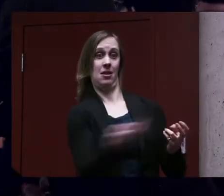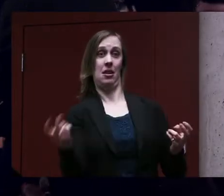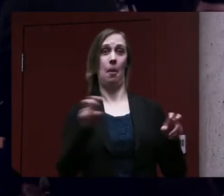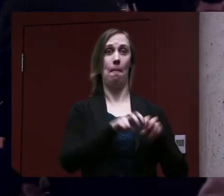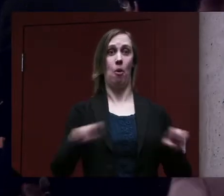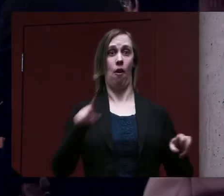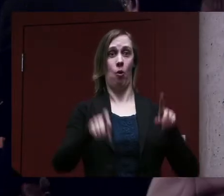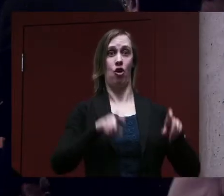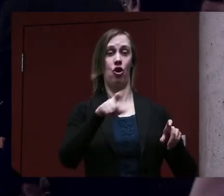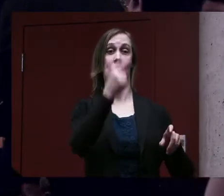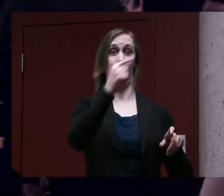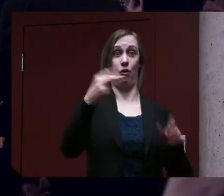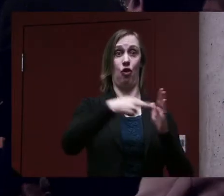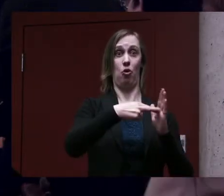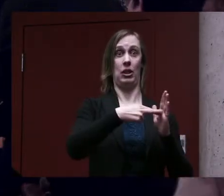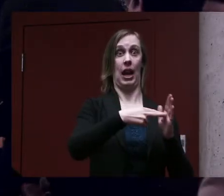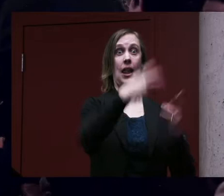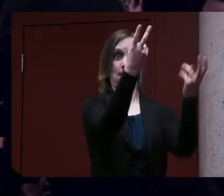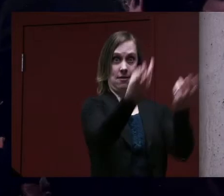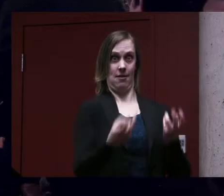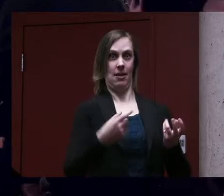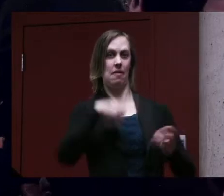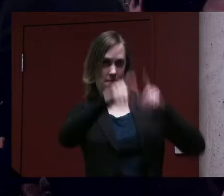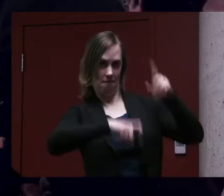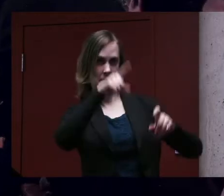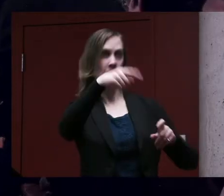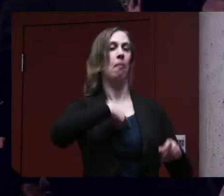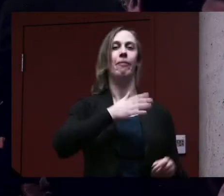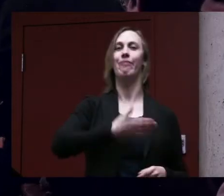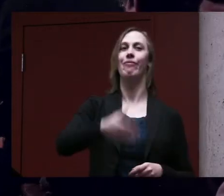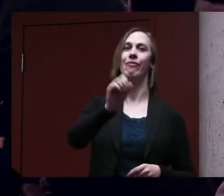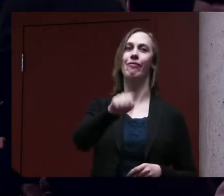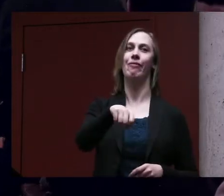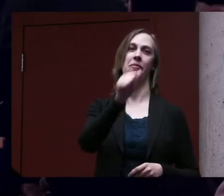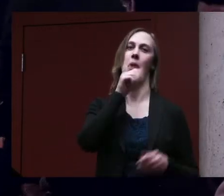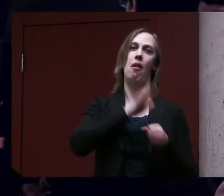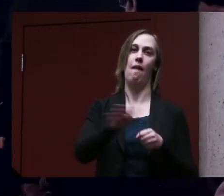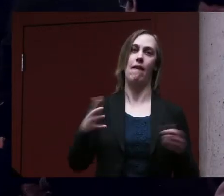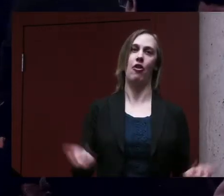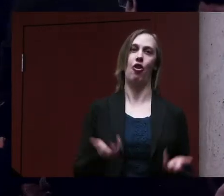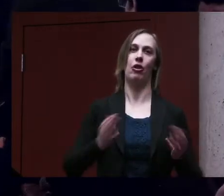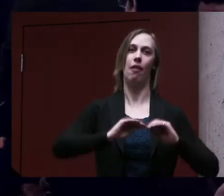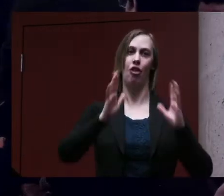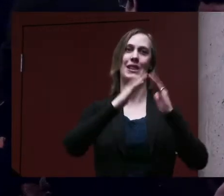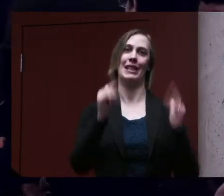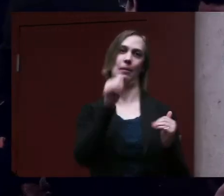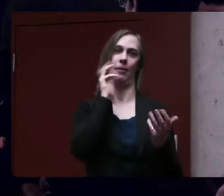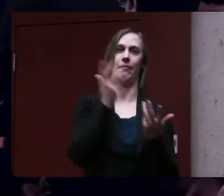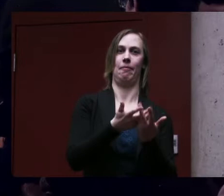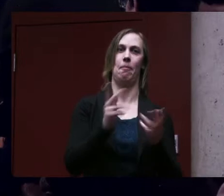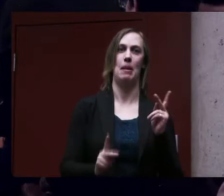that. So what divides us is whether that's discrimination, whether that meets